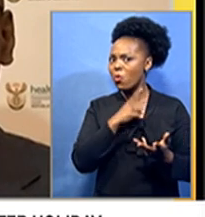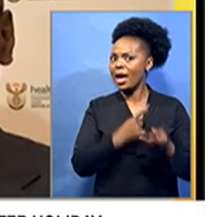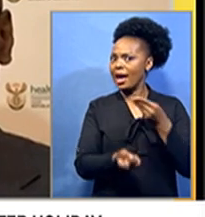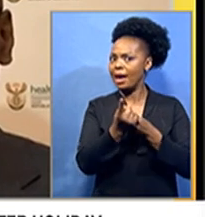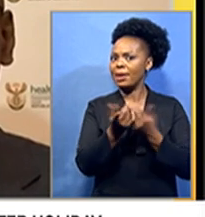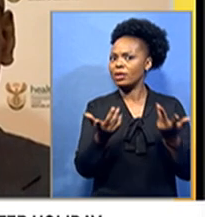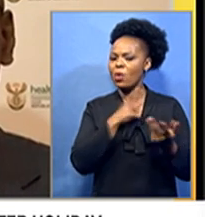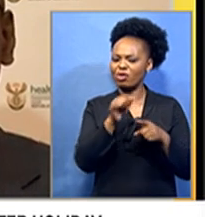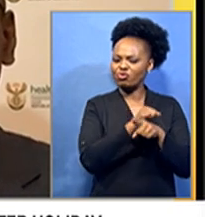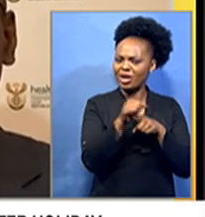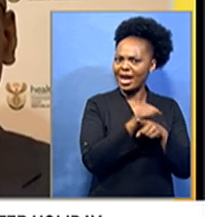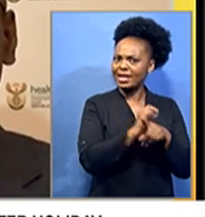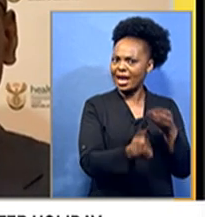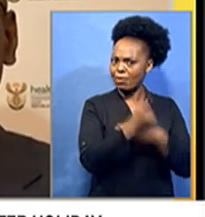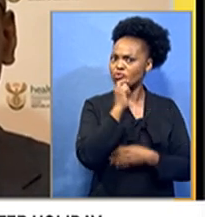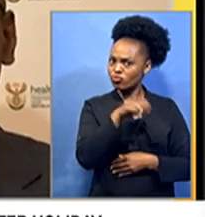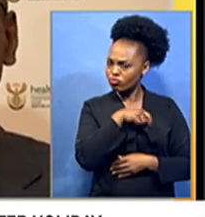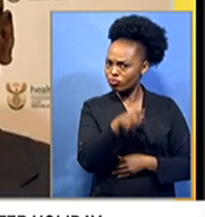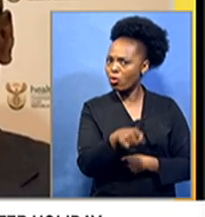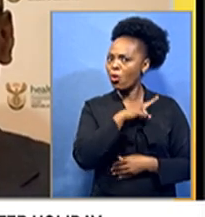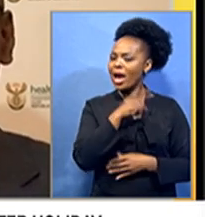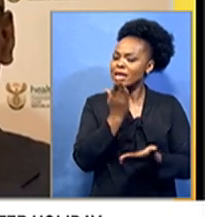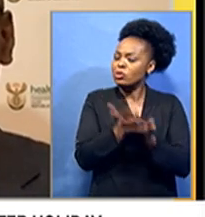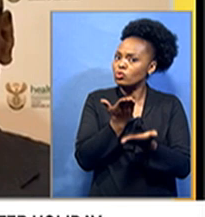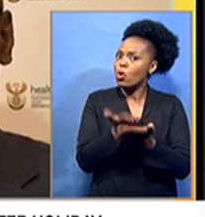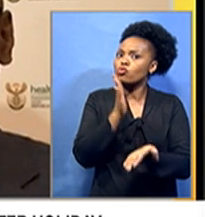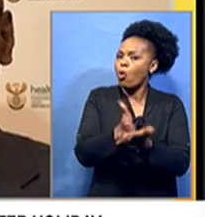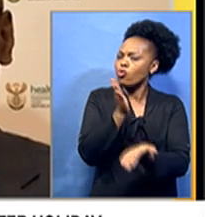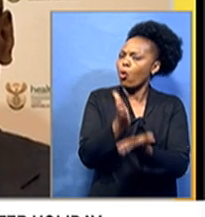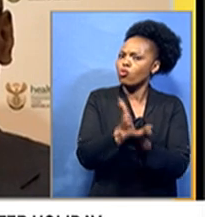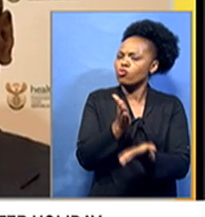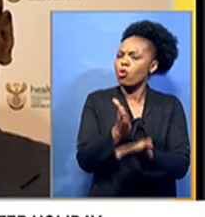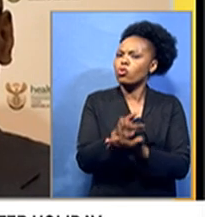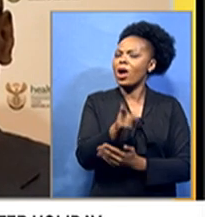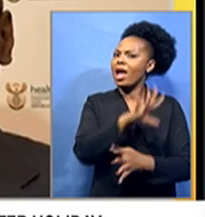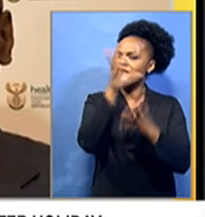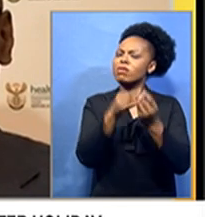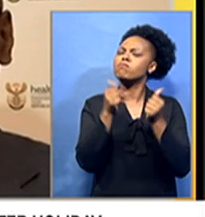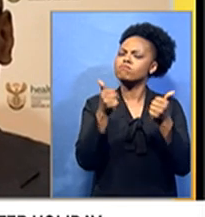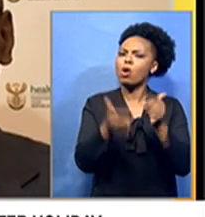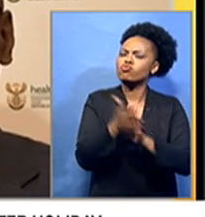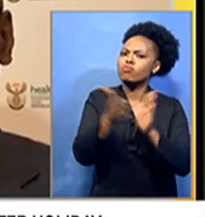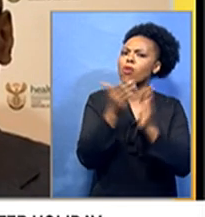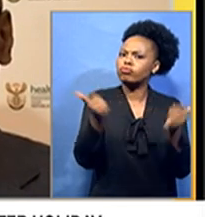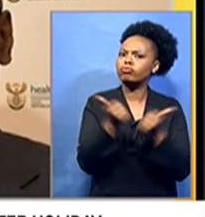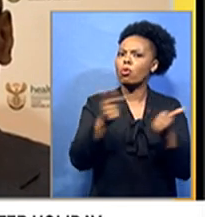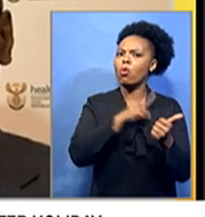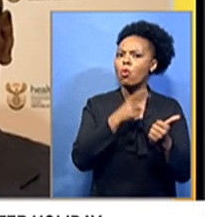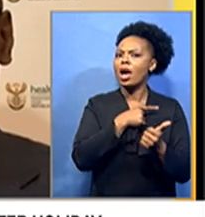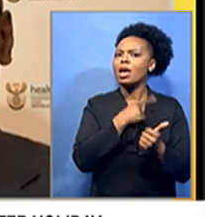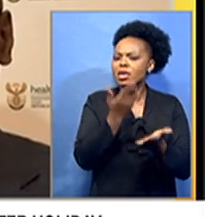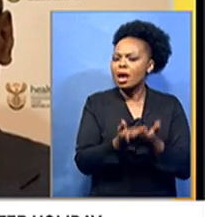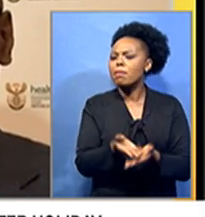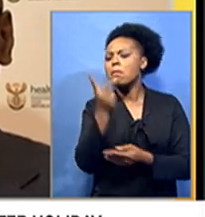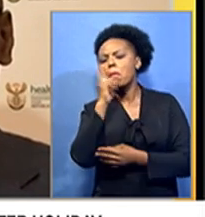training, is it happening so that we can be rest assured that it will go smoothly and that we will get to the numbers of seeing